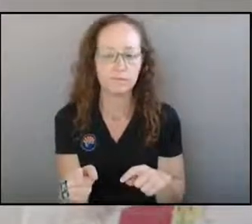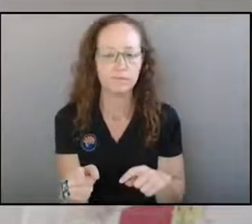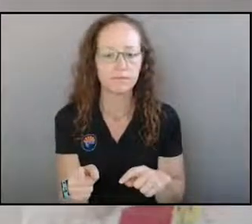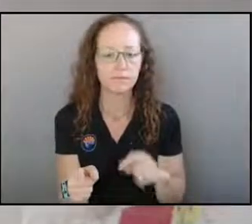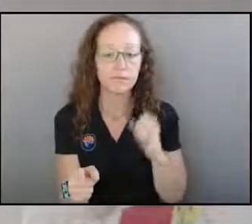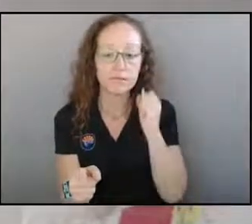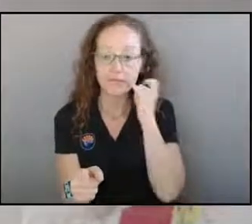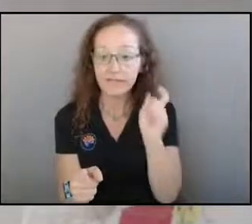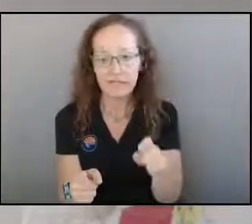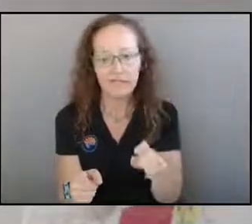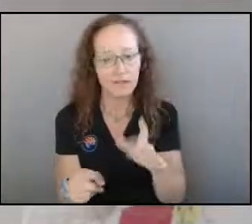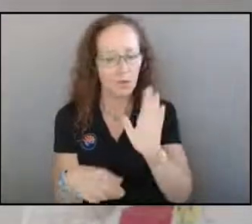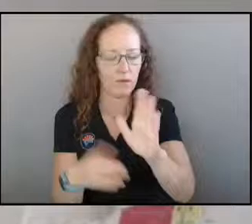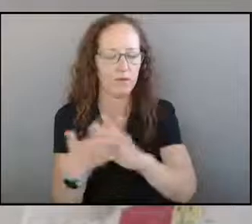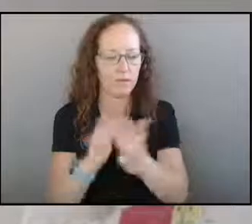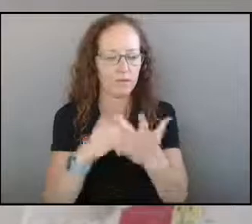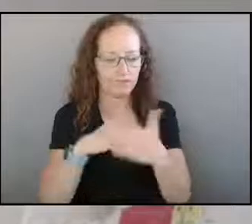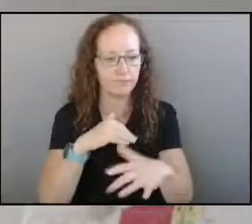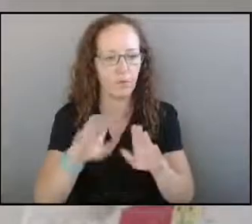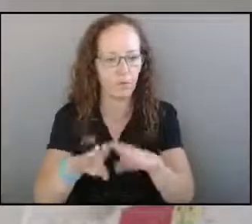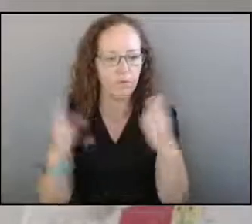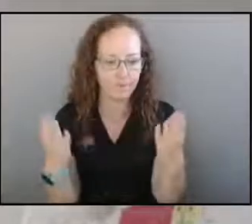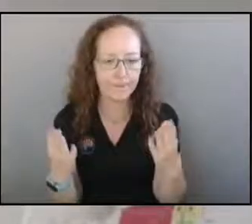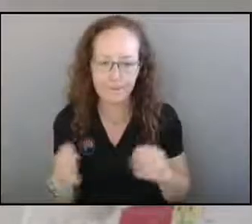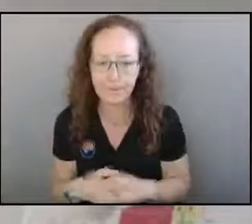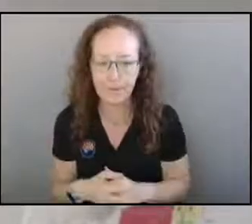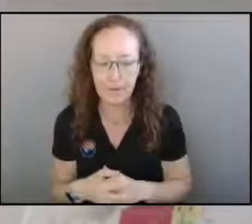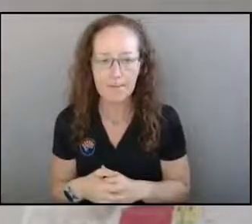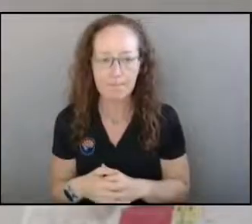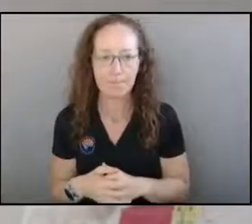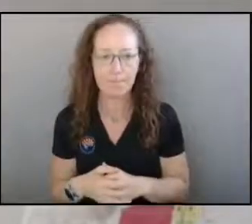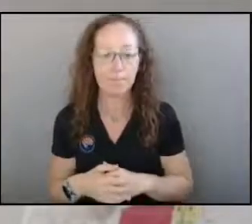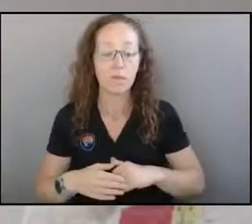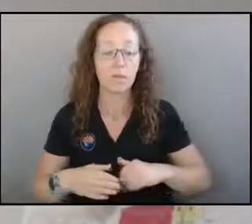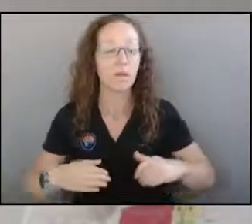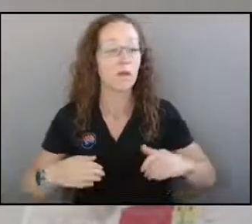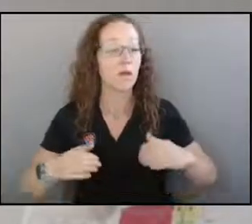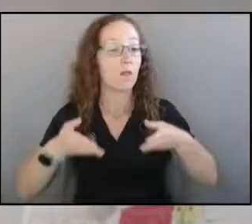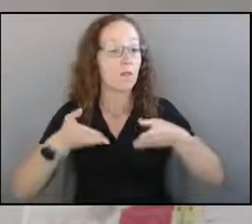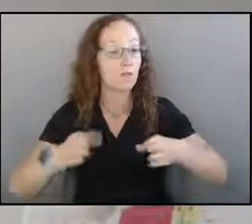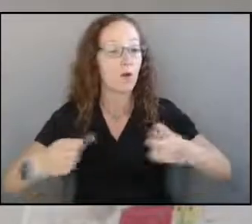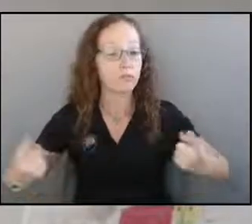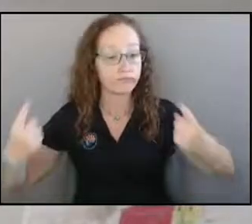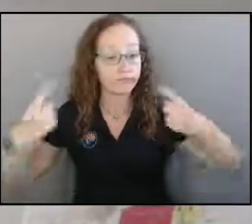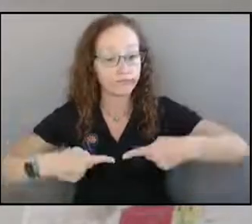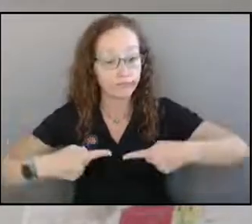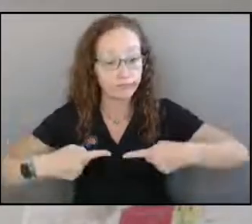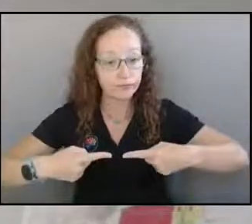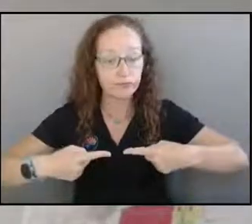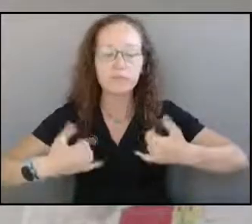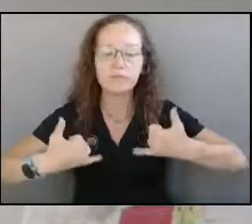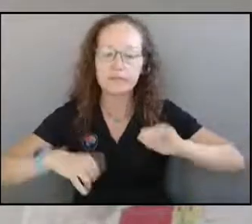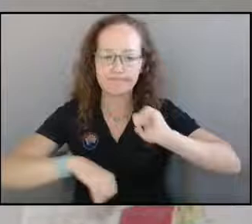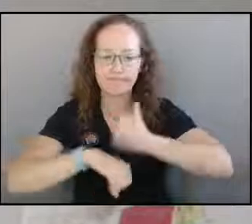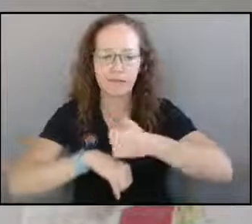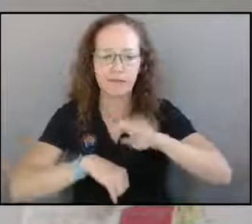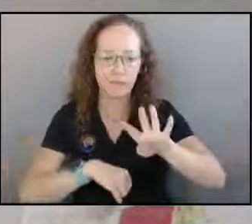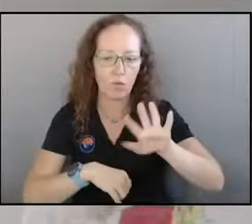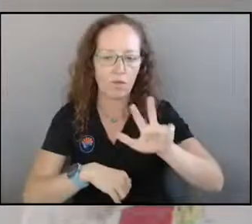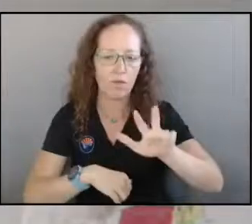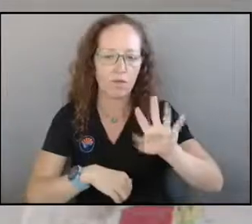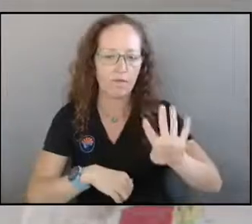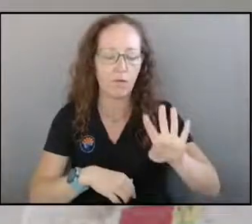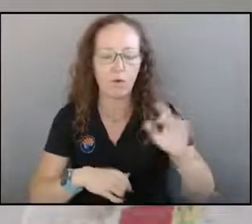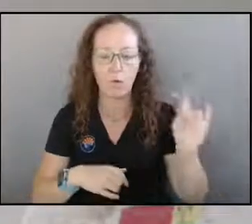available. Our roadblocks are still, or roadblock is still at 434 at mile marker